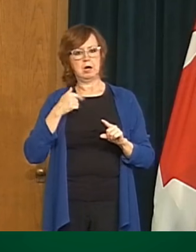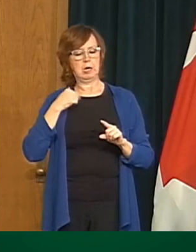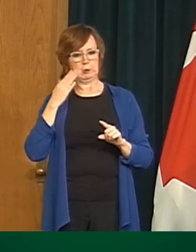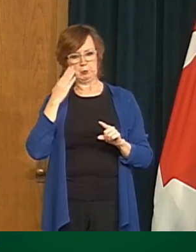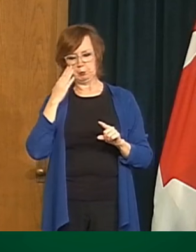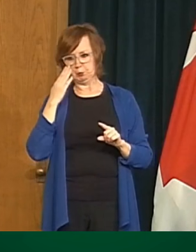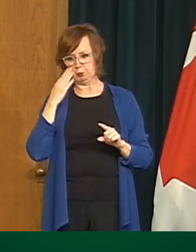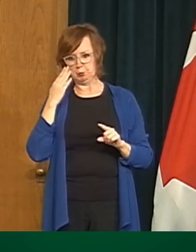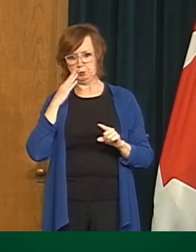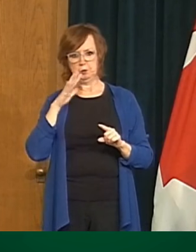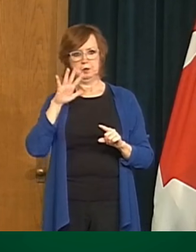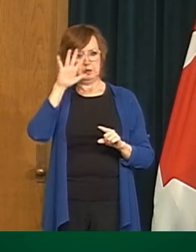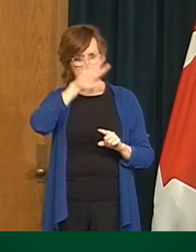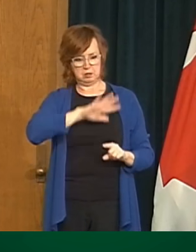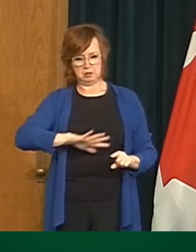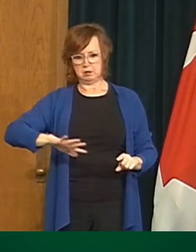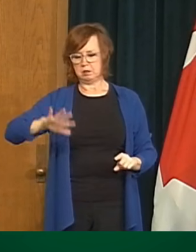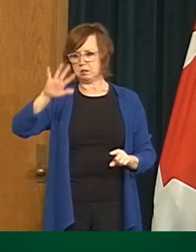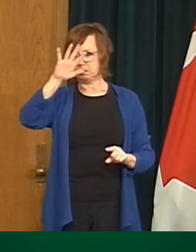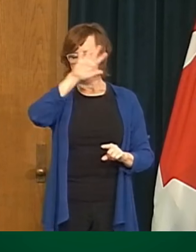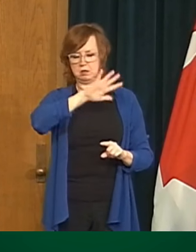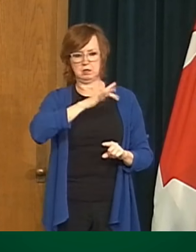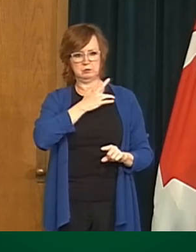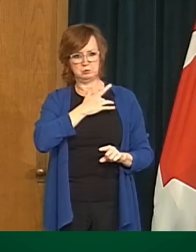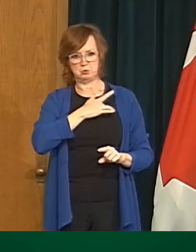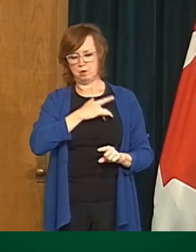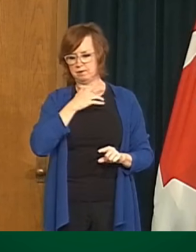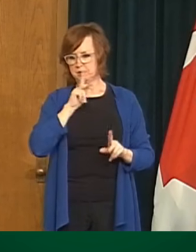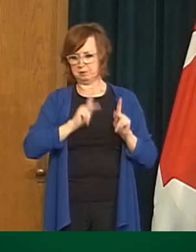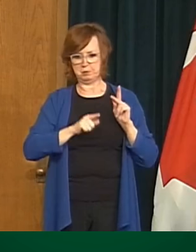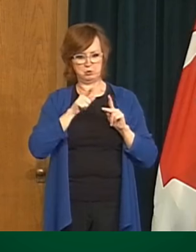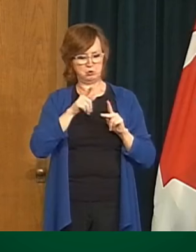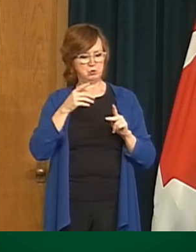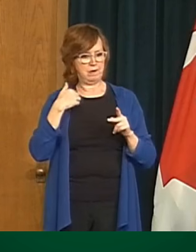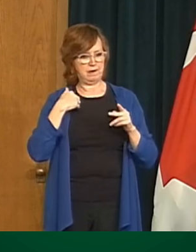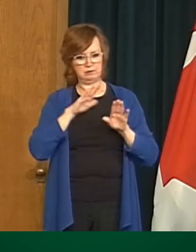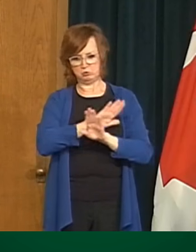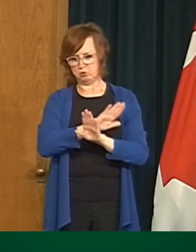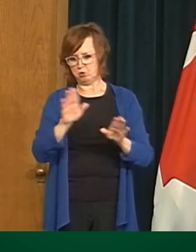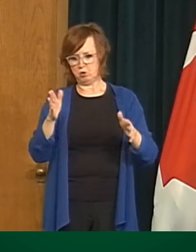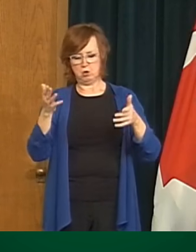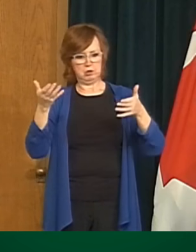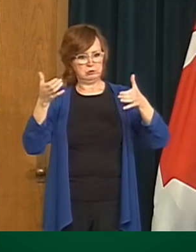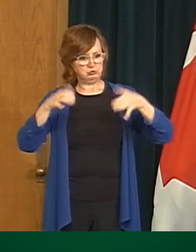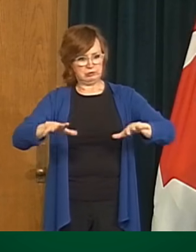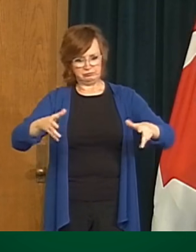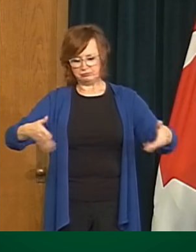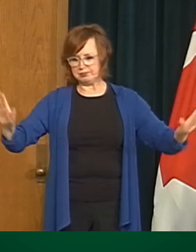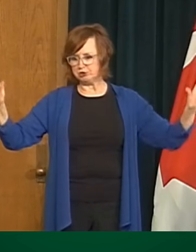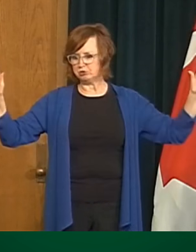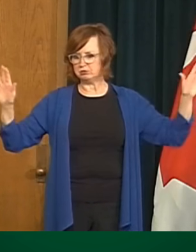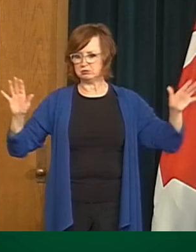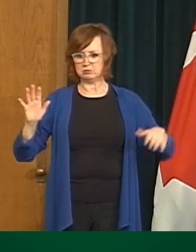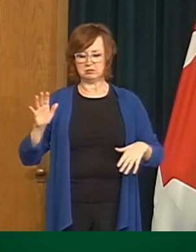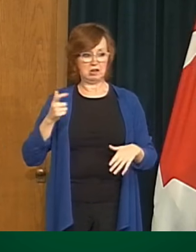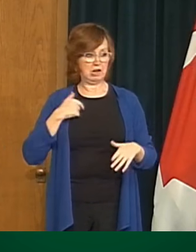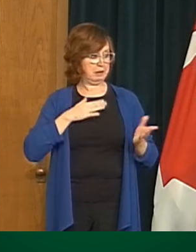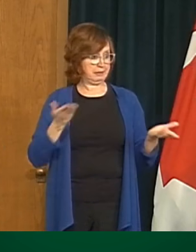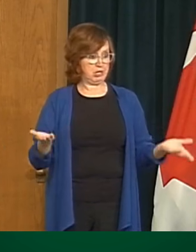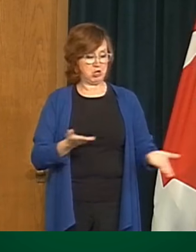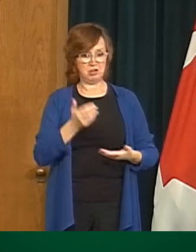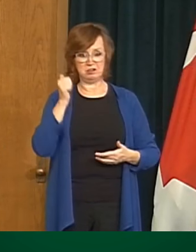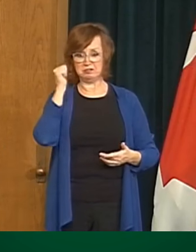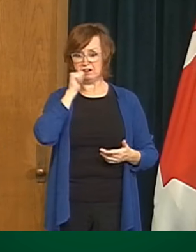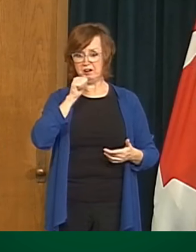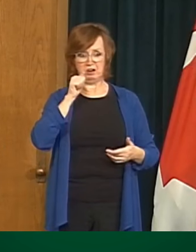ample opportunity to scrutiny any of the government decisions in each and every day that I have made myself